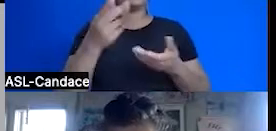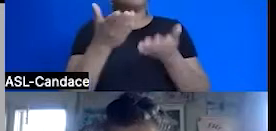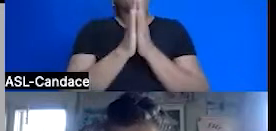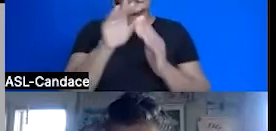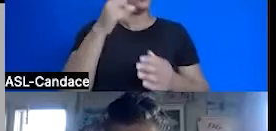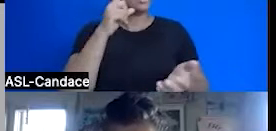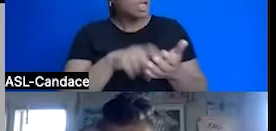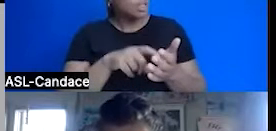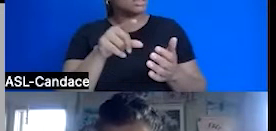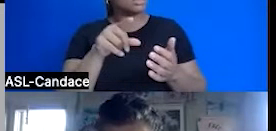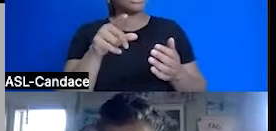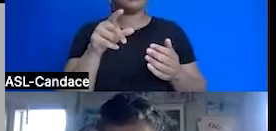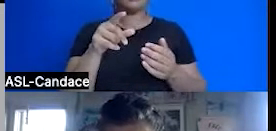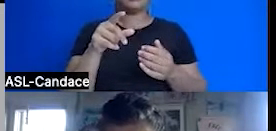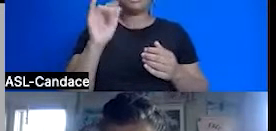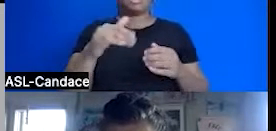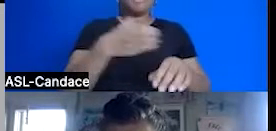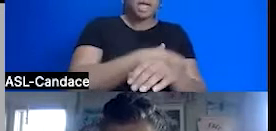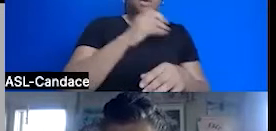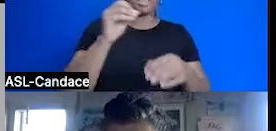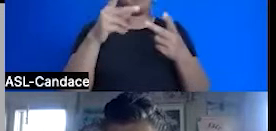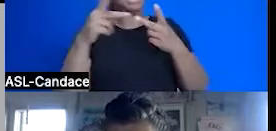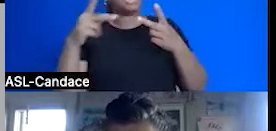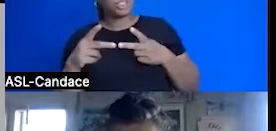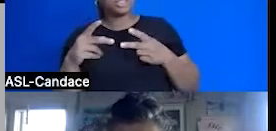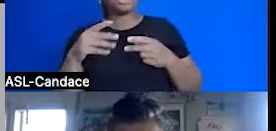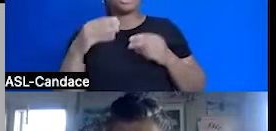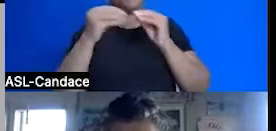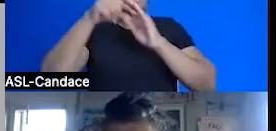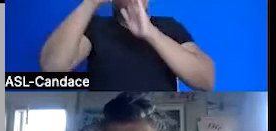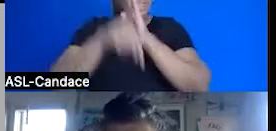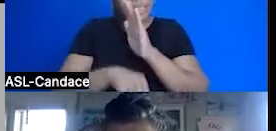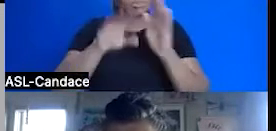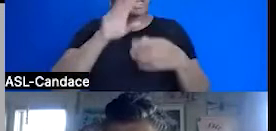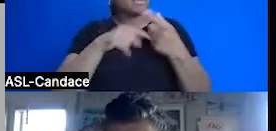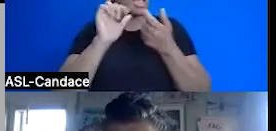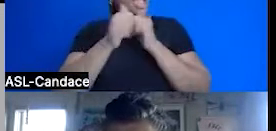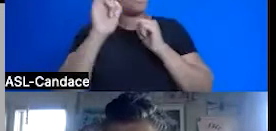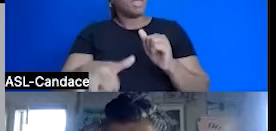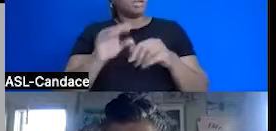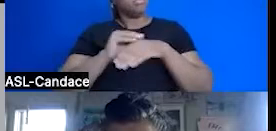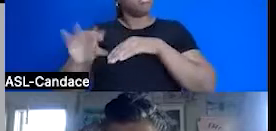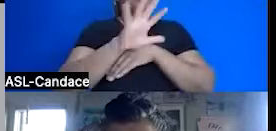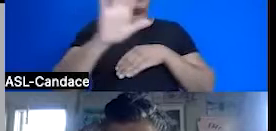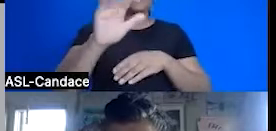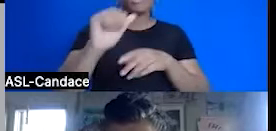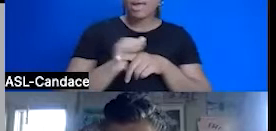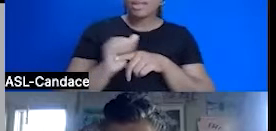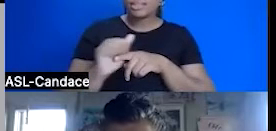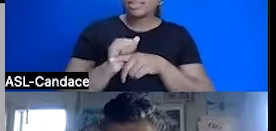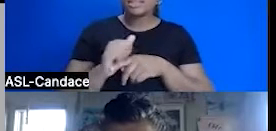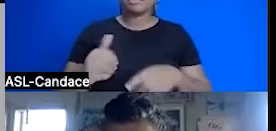acknowledge those power and positionality and going deeper to talk about how that impacts your practice. In